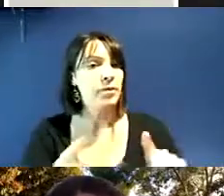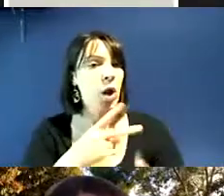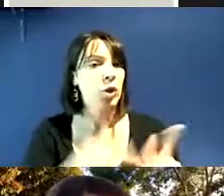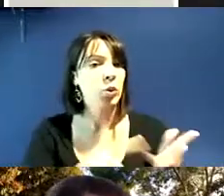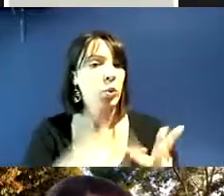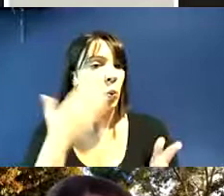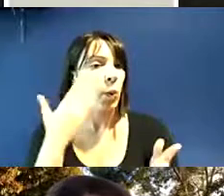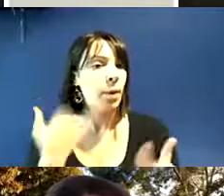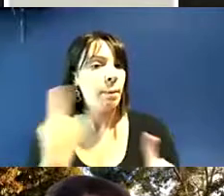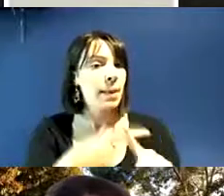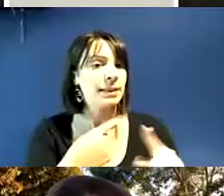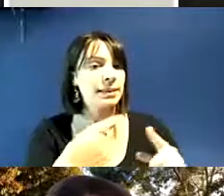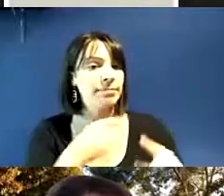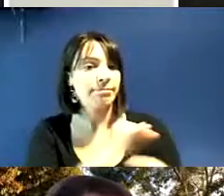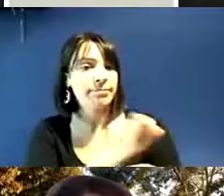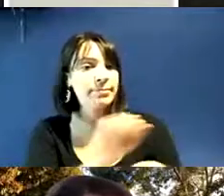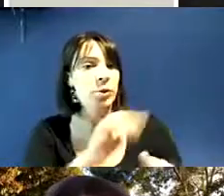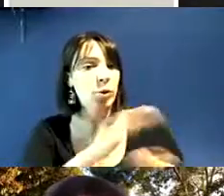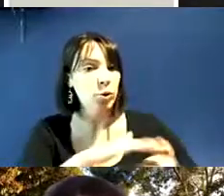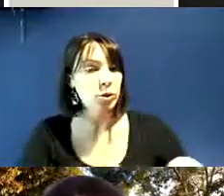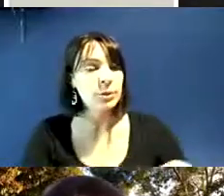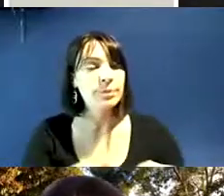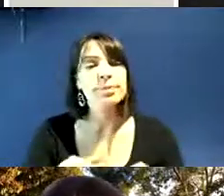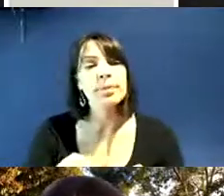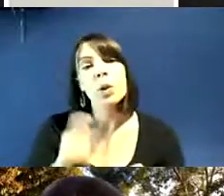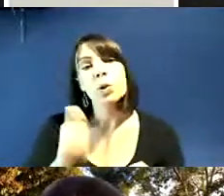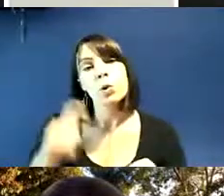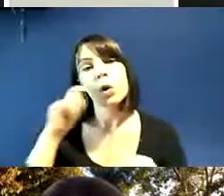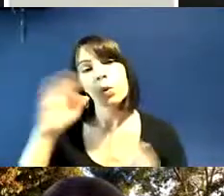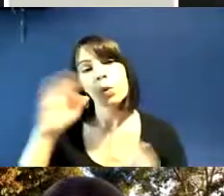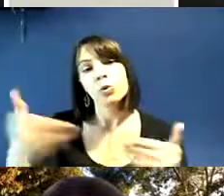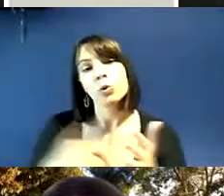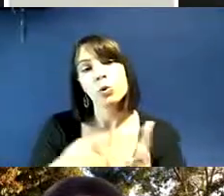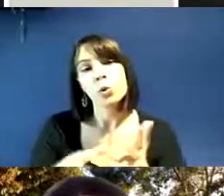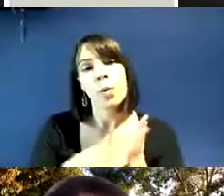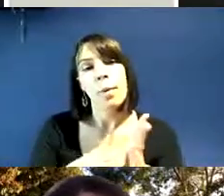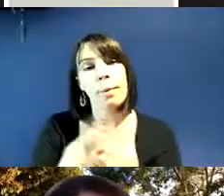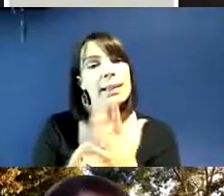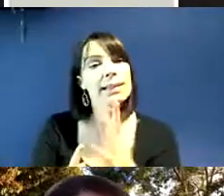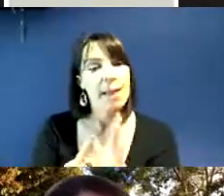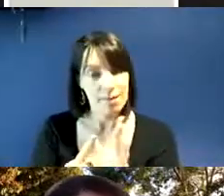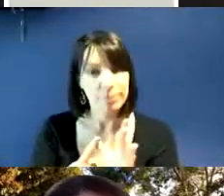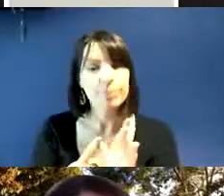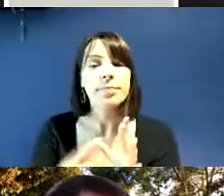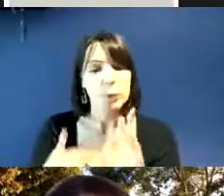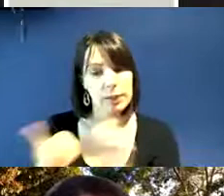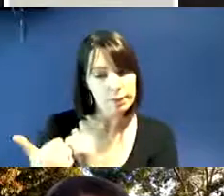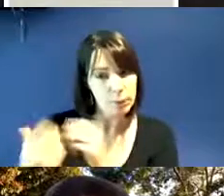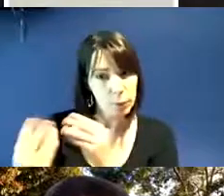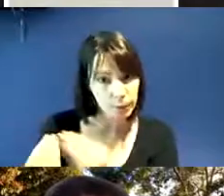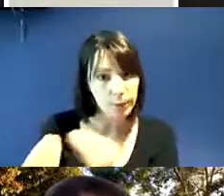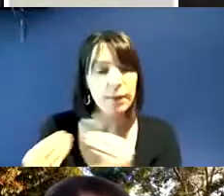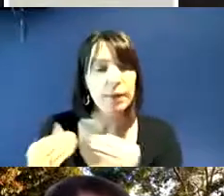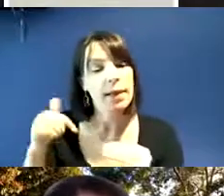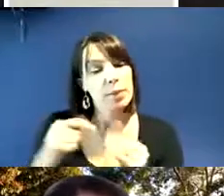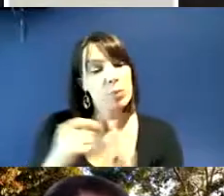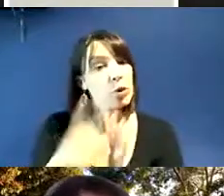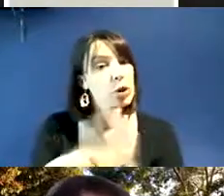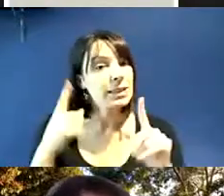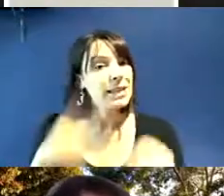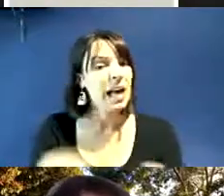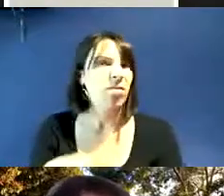I'll introduce you to Melissa O'Reilly, who we've been working with from Our Watch. This project started around 5 years ago